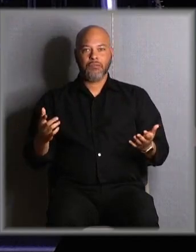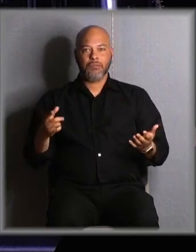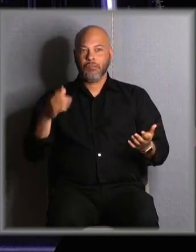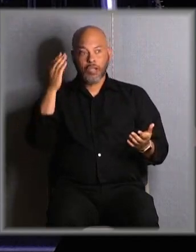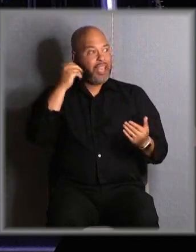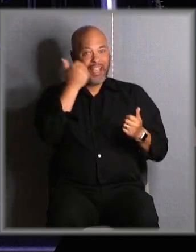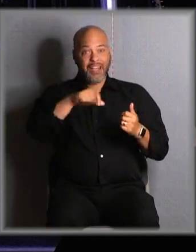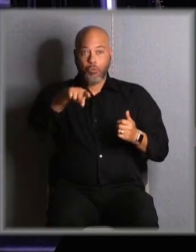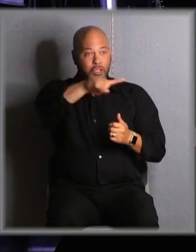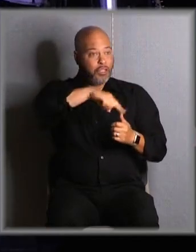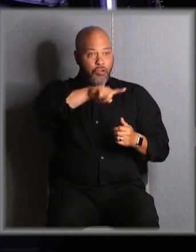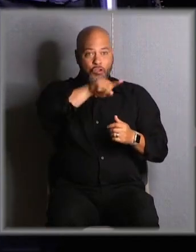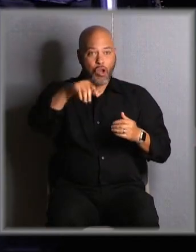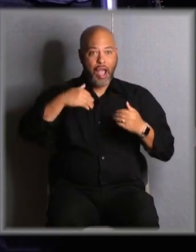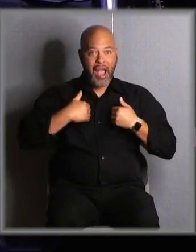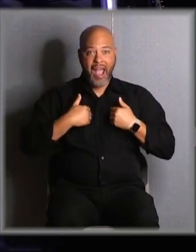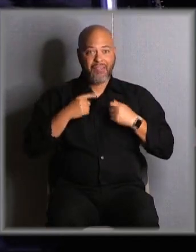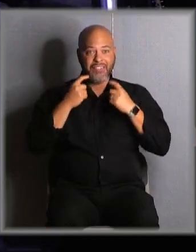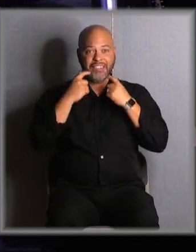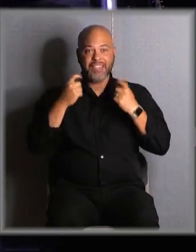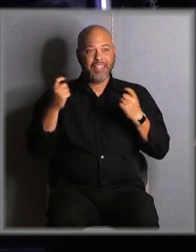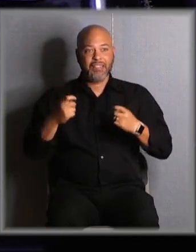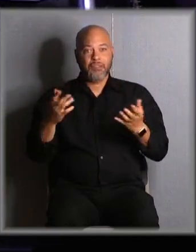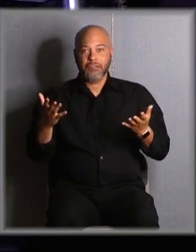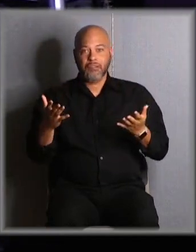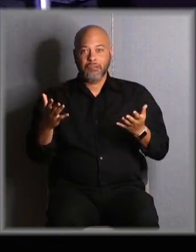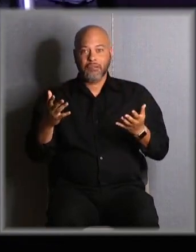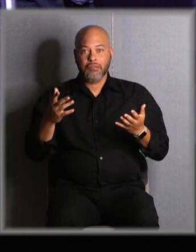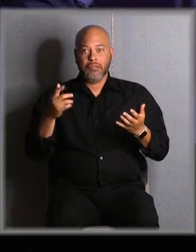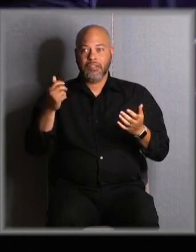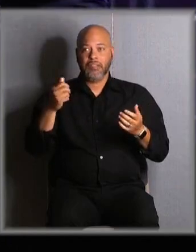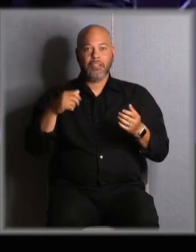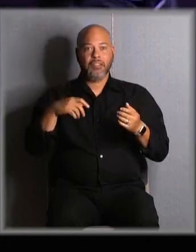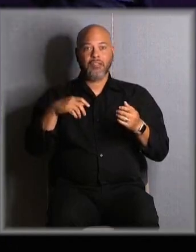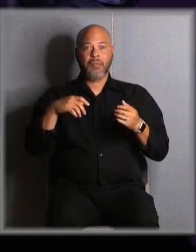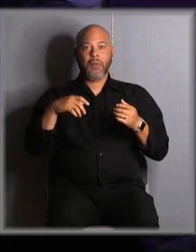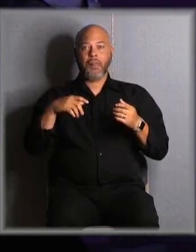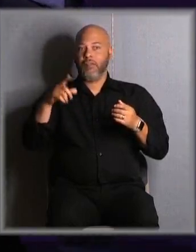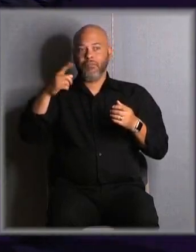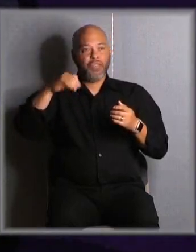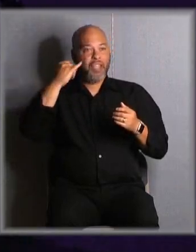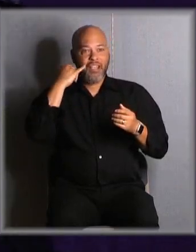sin? This is your opportunity to throw your Baptist finger up and tip out of here.